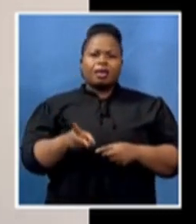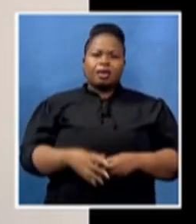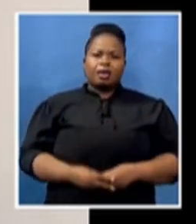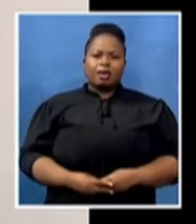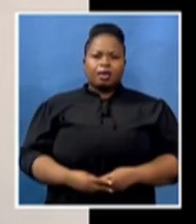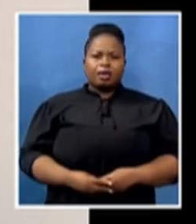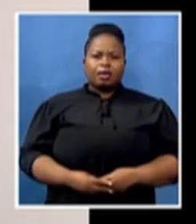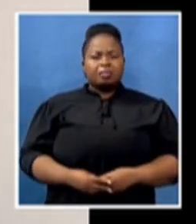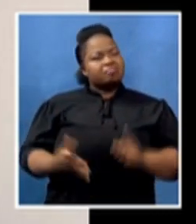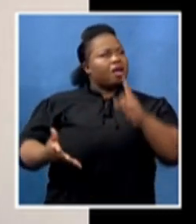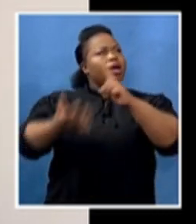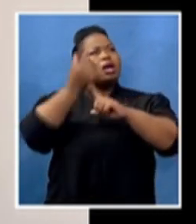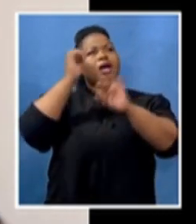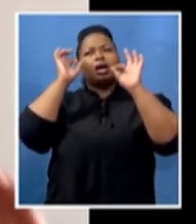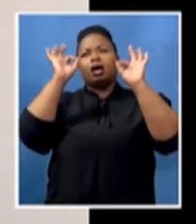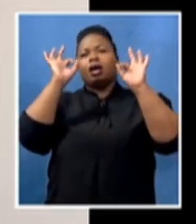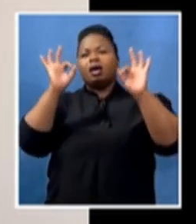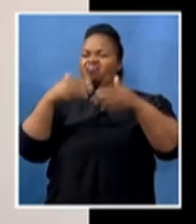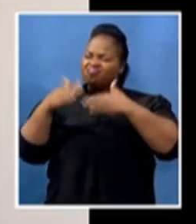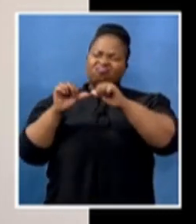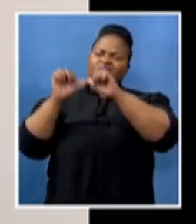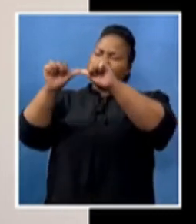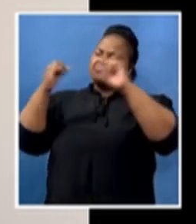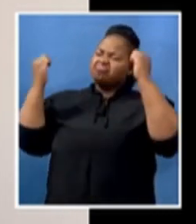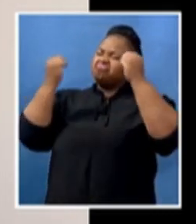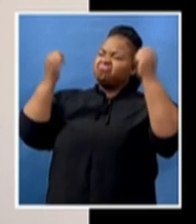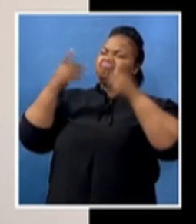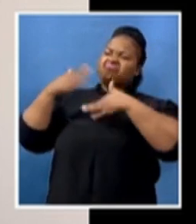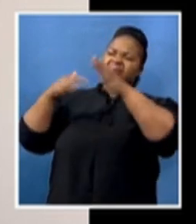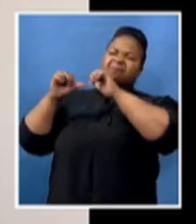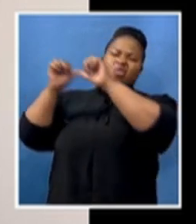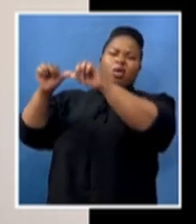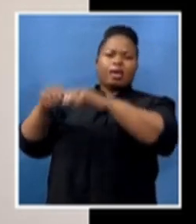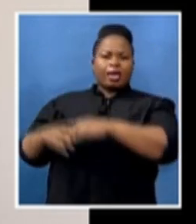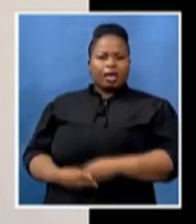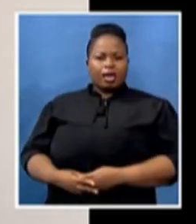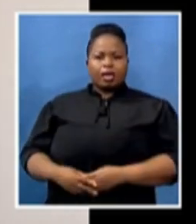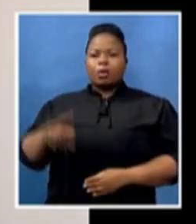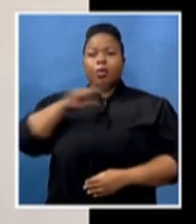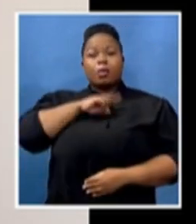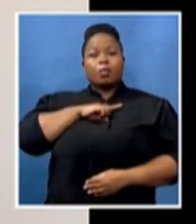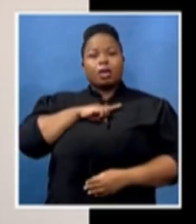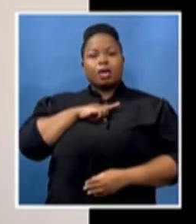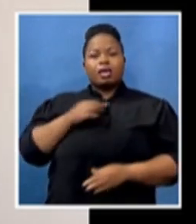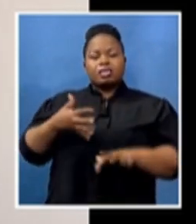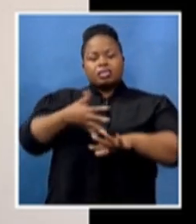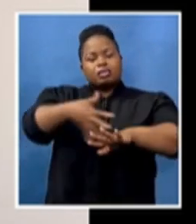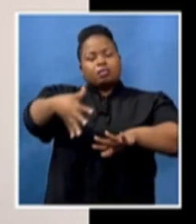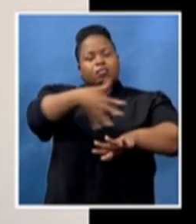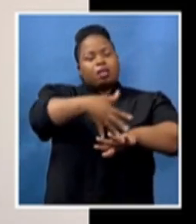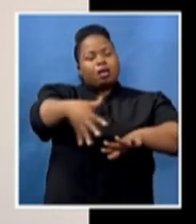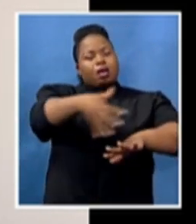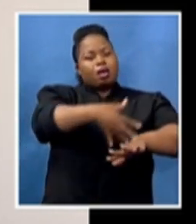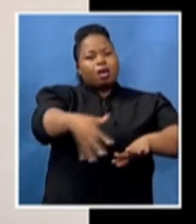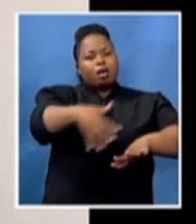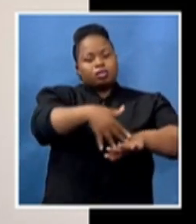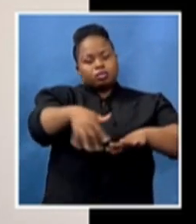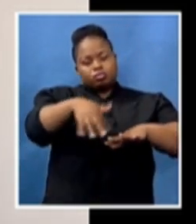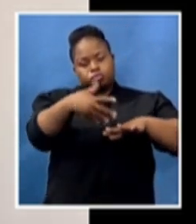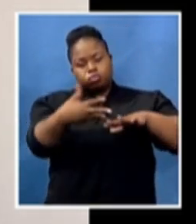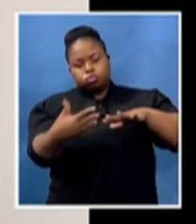and celebrate as their blood seeps into the ground.